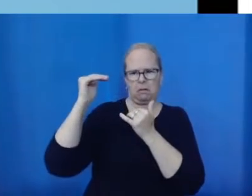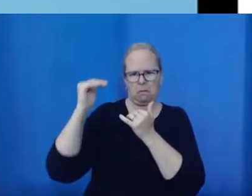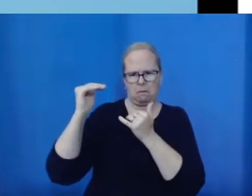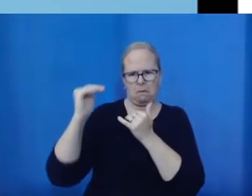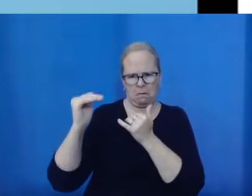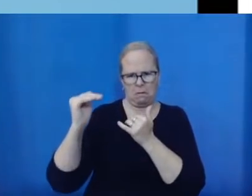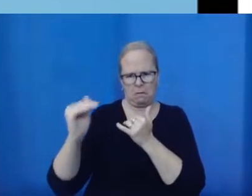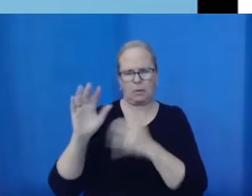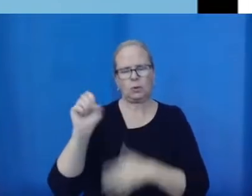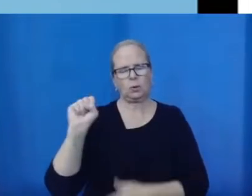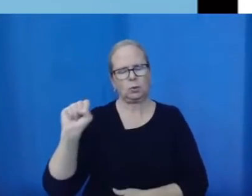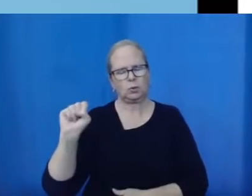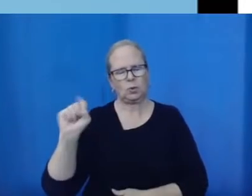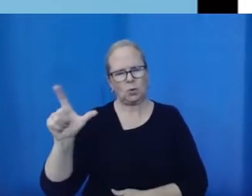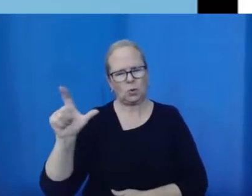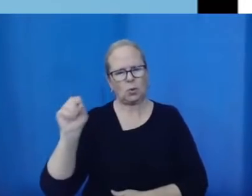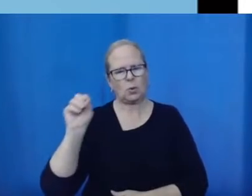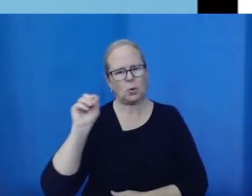please.